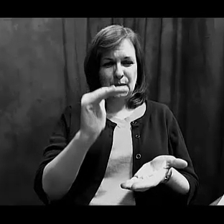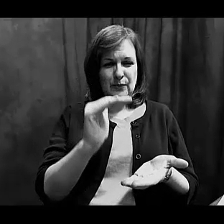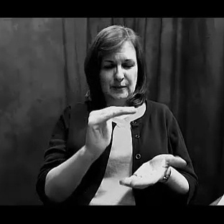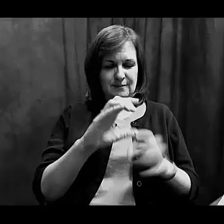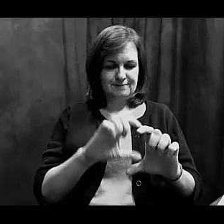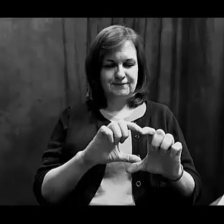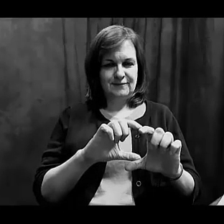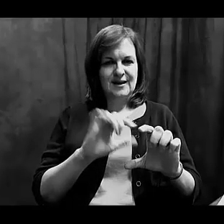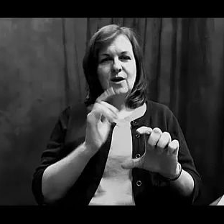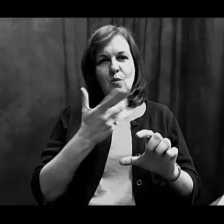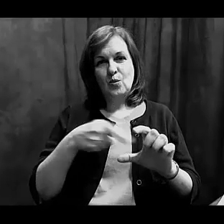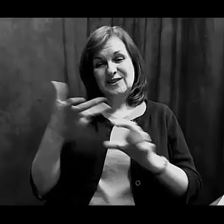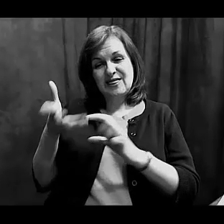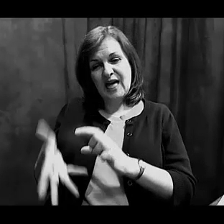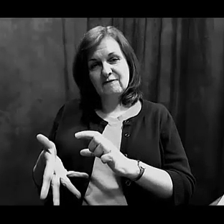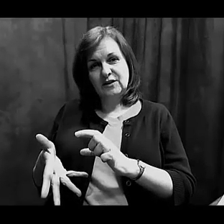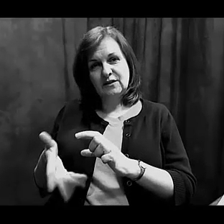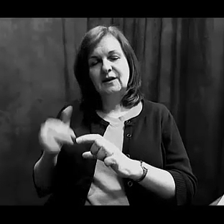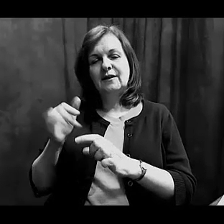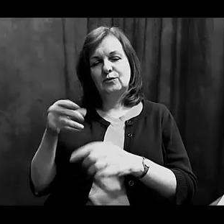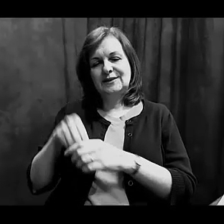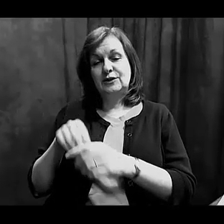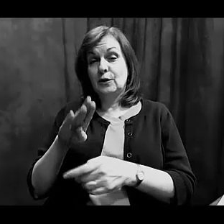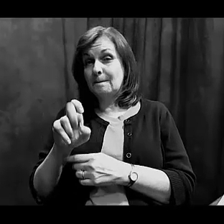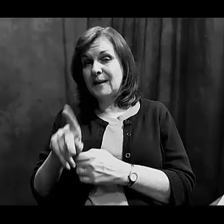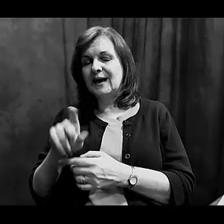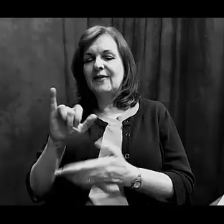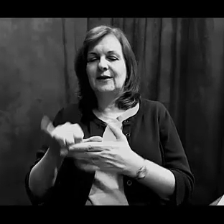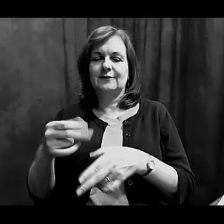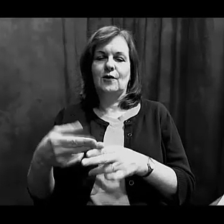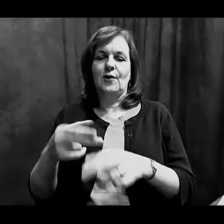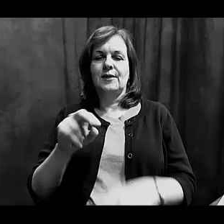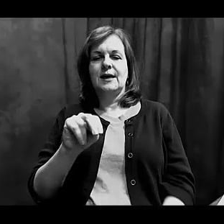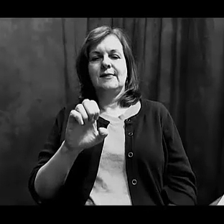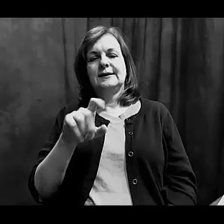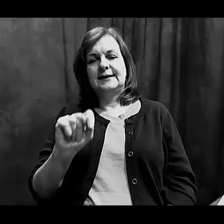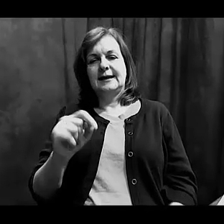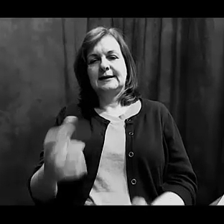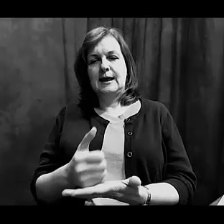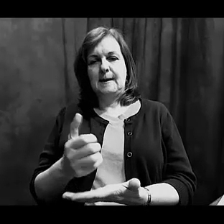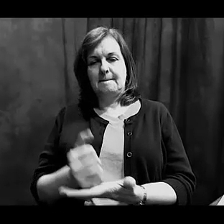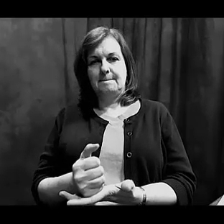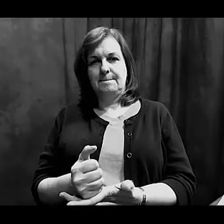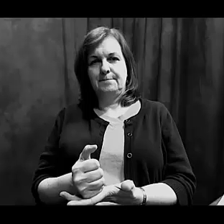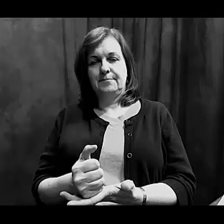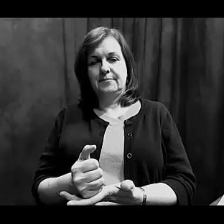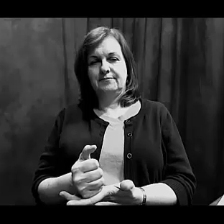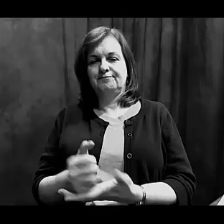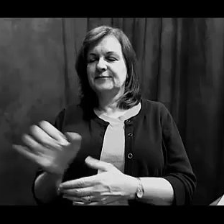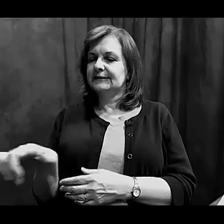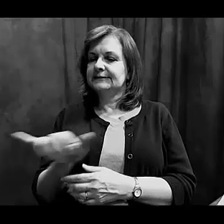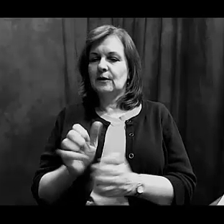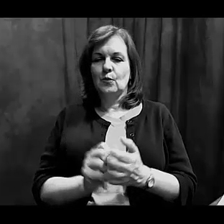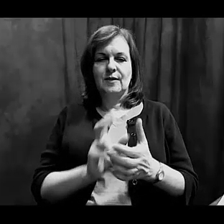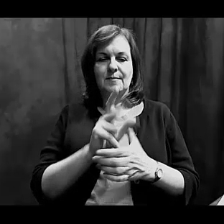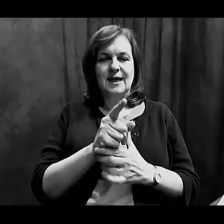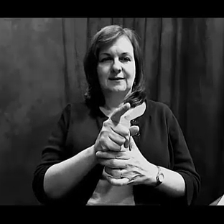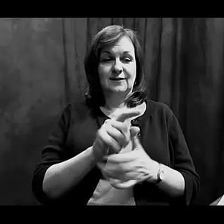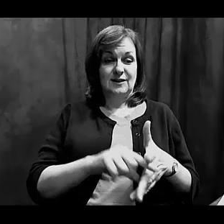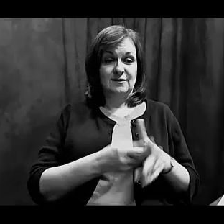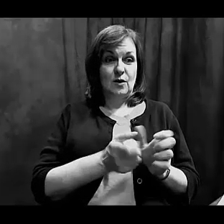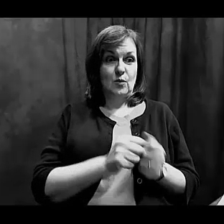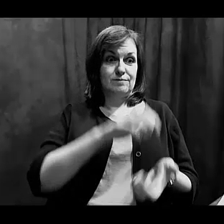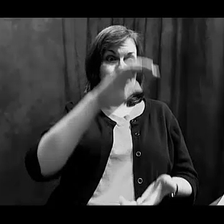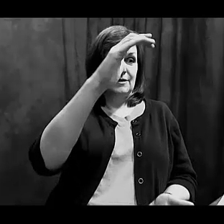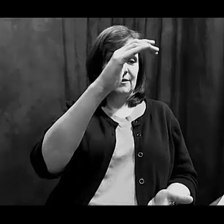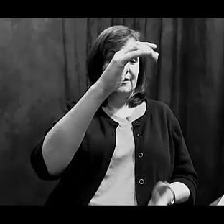end, your net income is what actually goes into your bank account, right? Okay, so this works the same way with plants. What we're